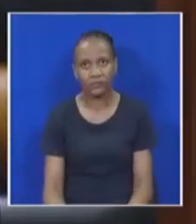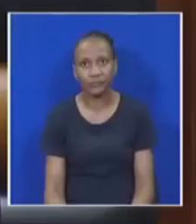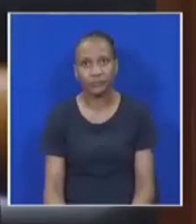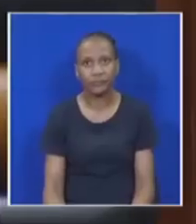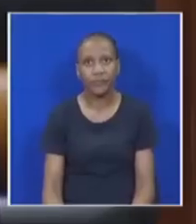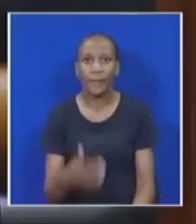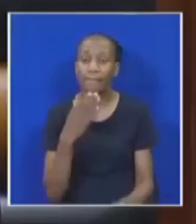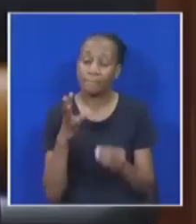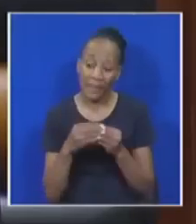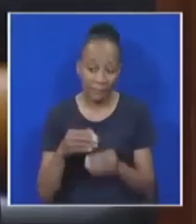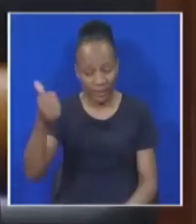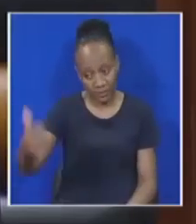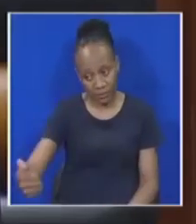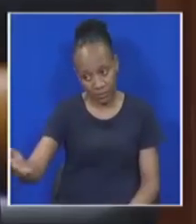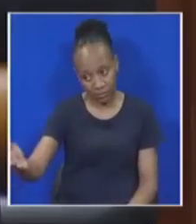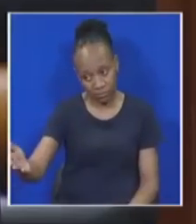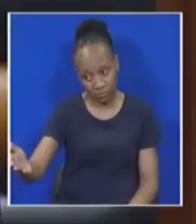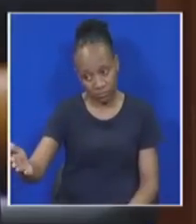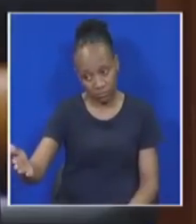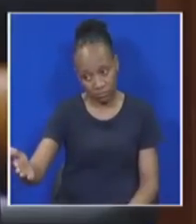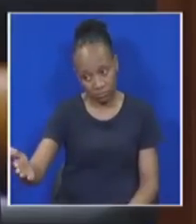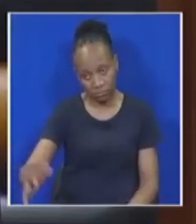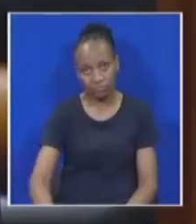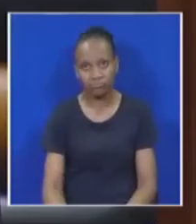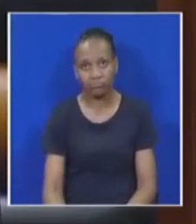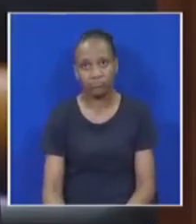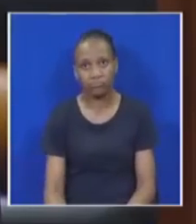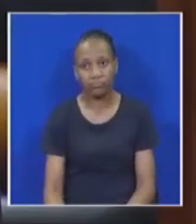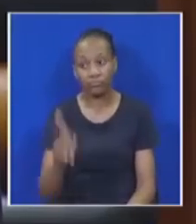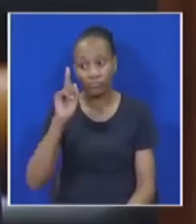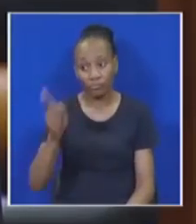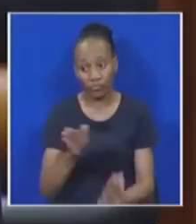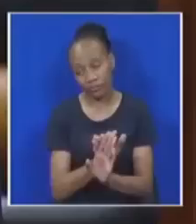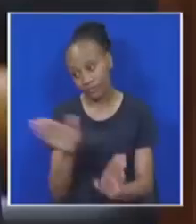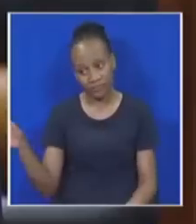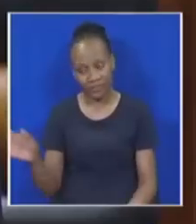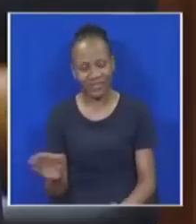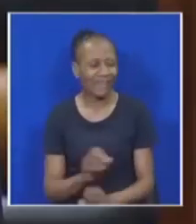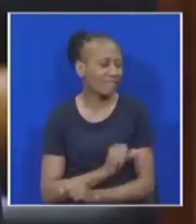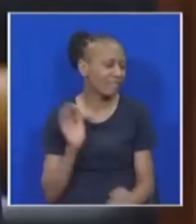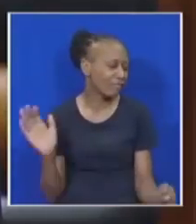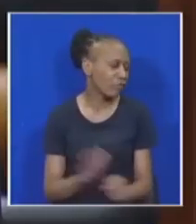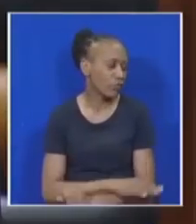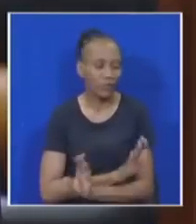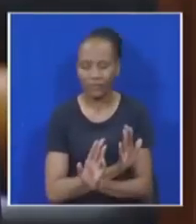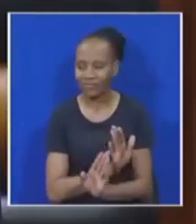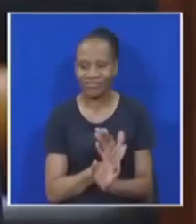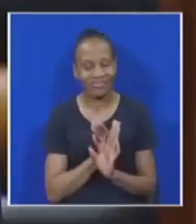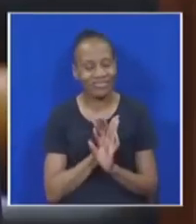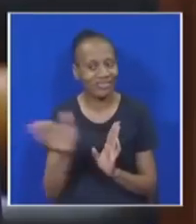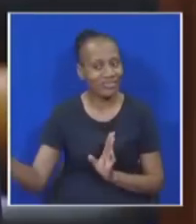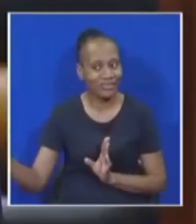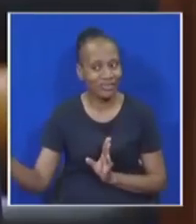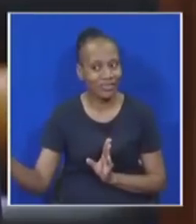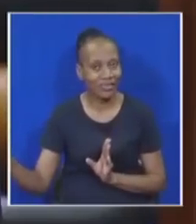No, Honourable Member, Honourable Member, you are out of order. Completely out of order. And please understand,